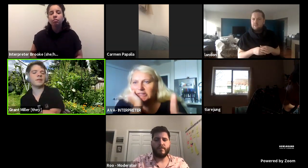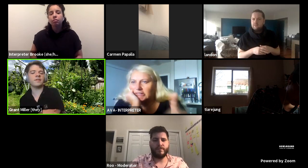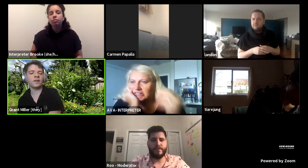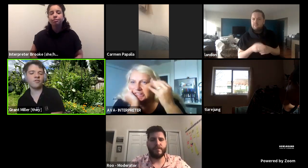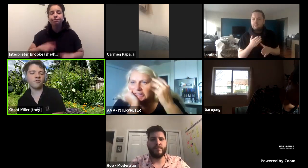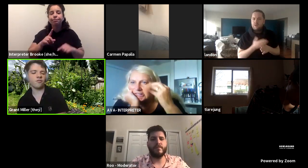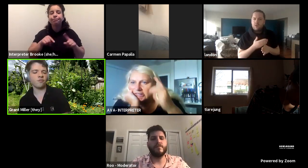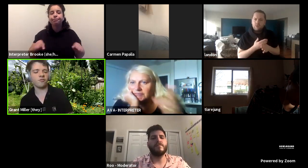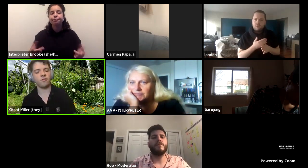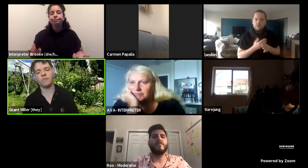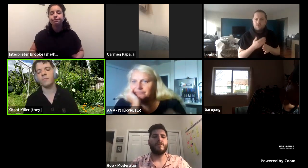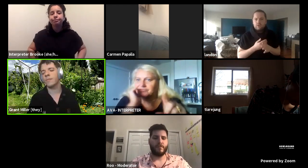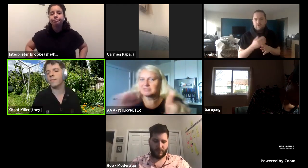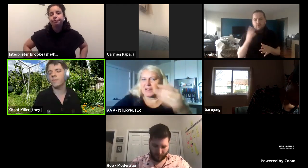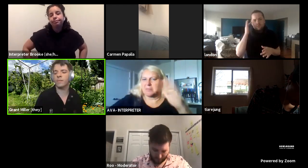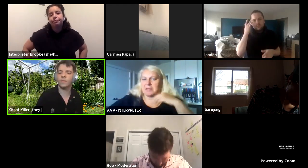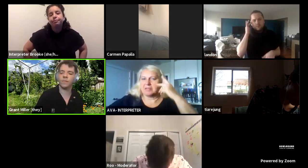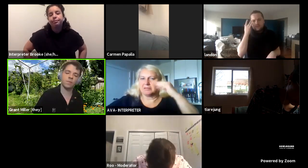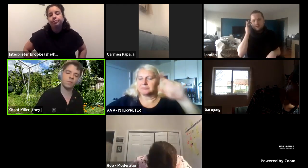Could it be touch,